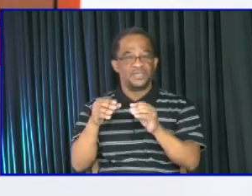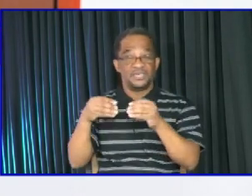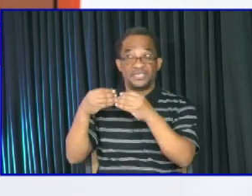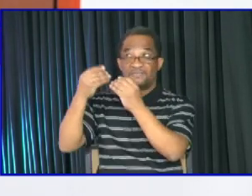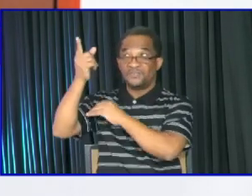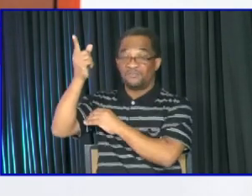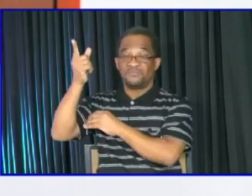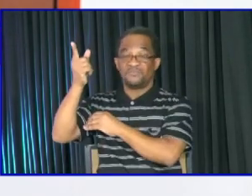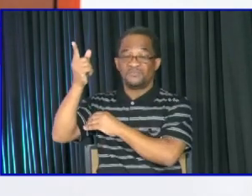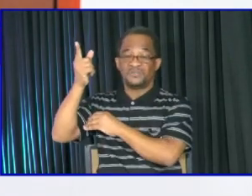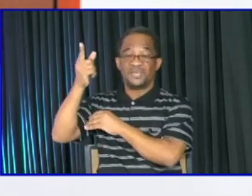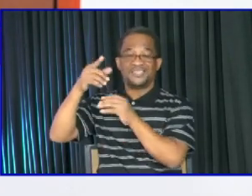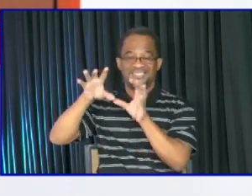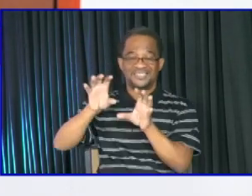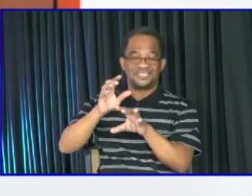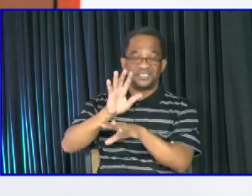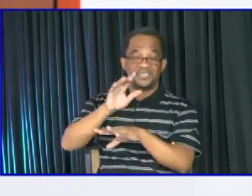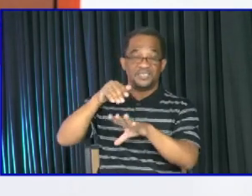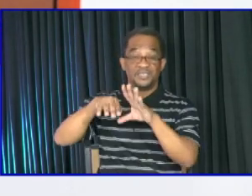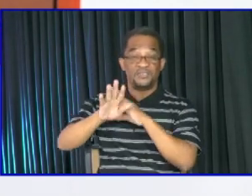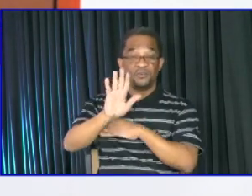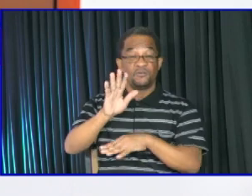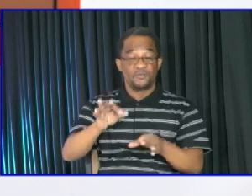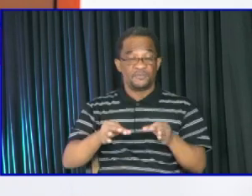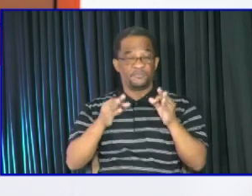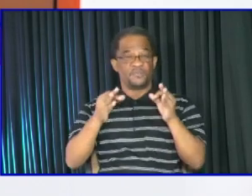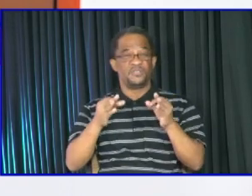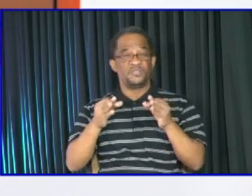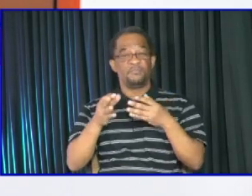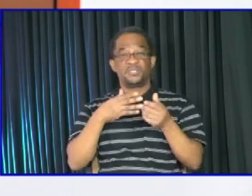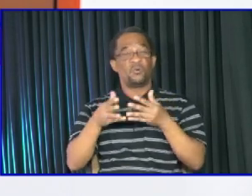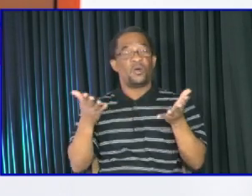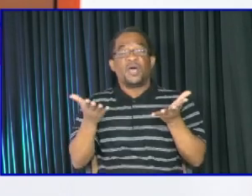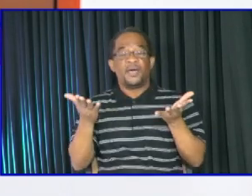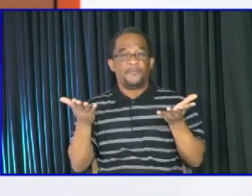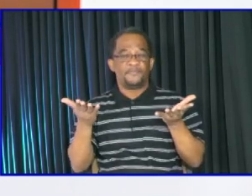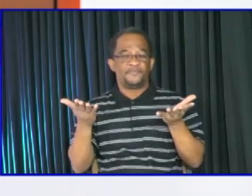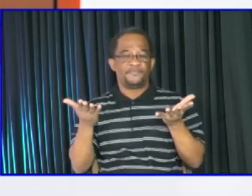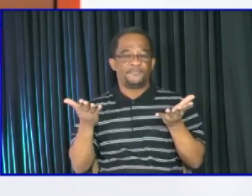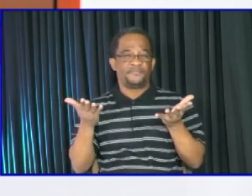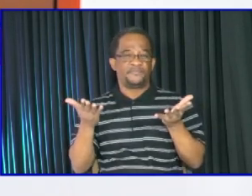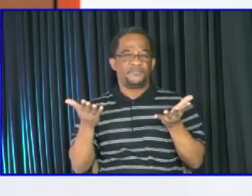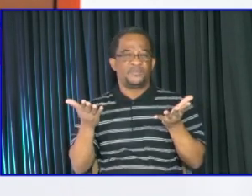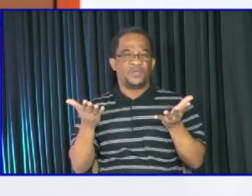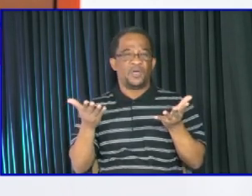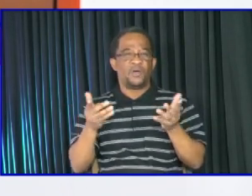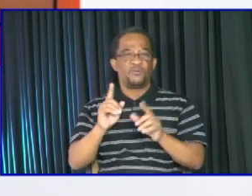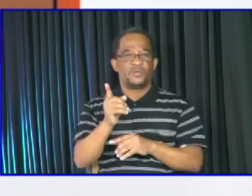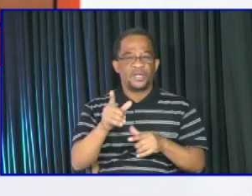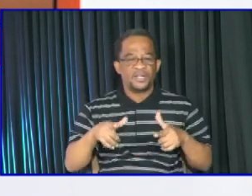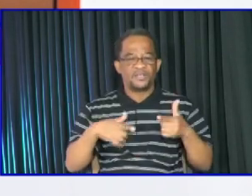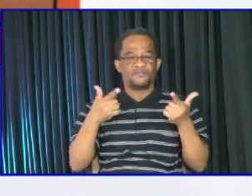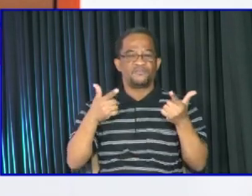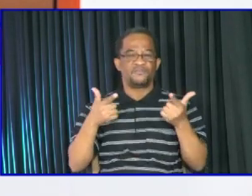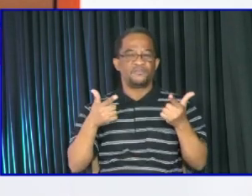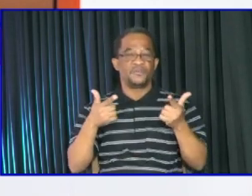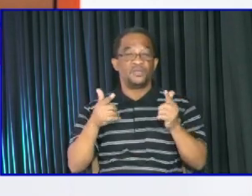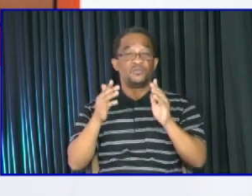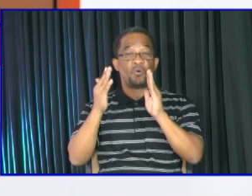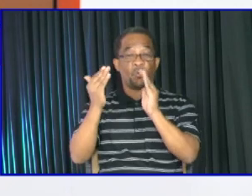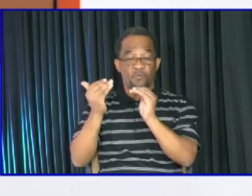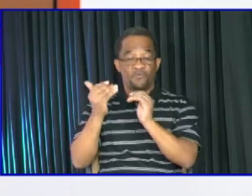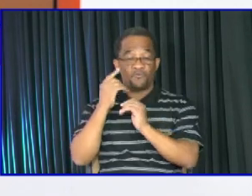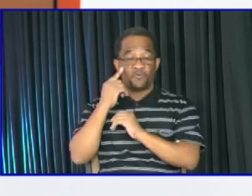a chance in your life, irrespective of your condition, irrespective of your location. There is hope for